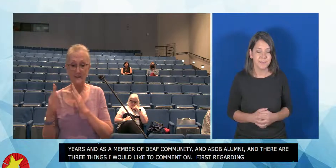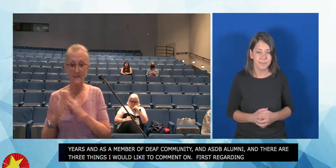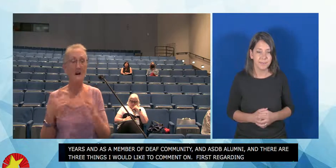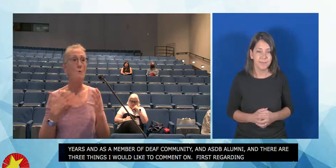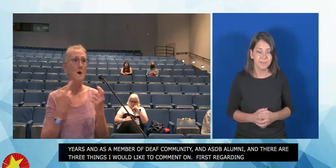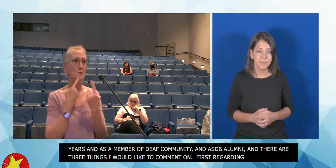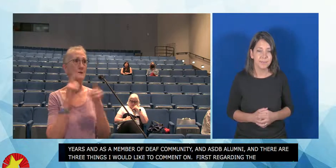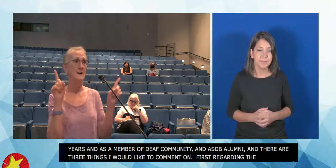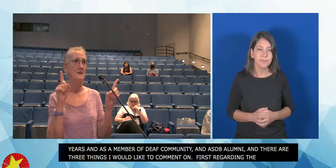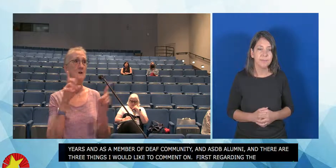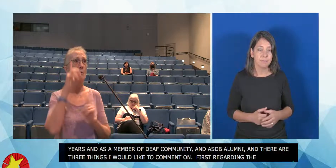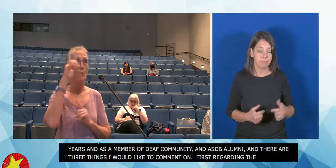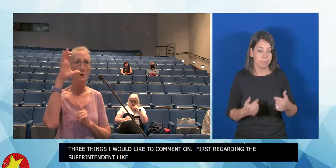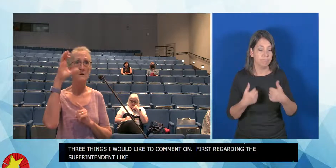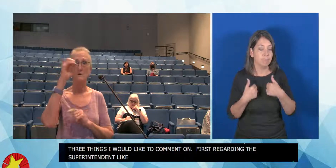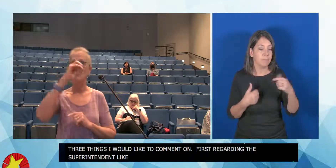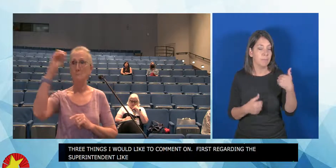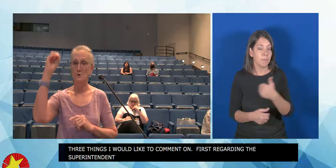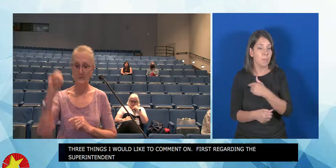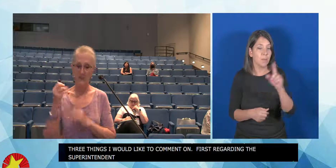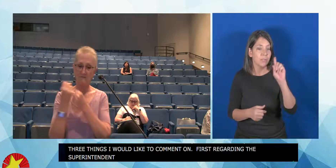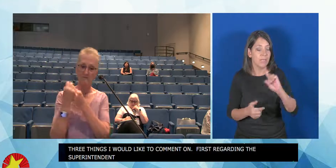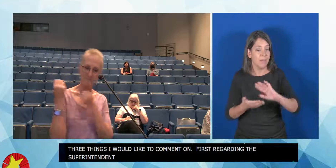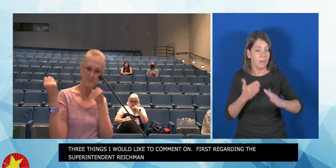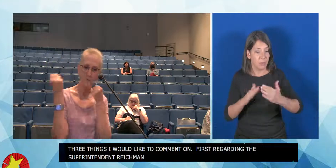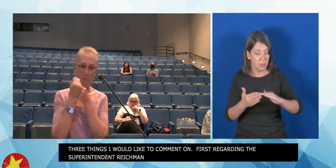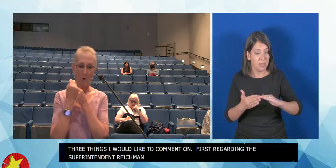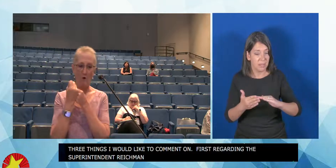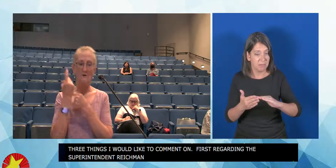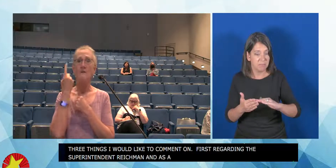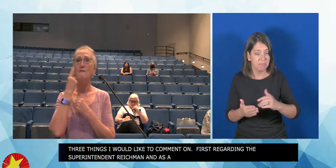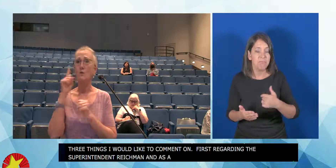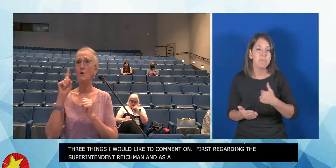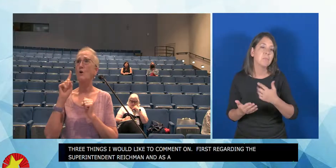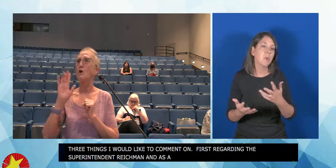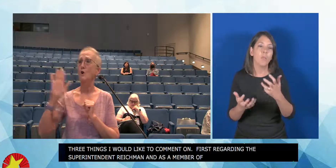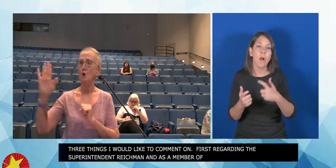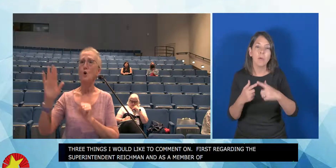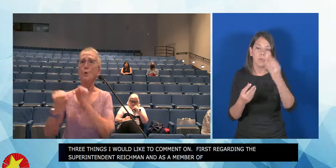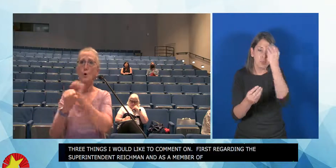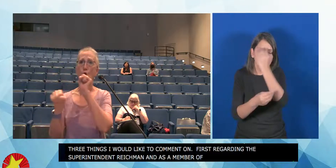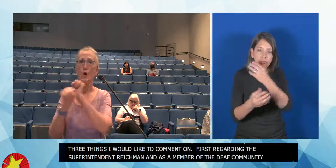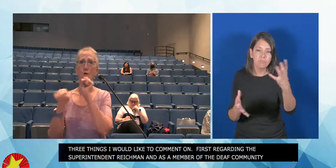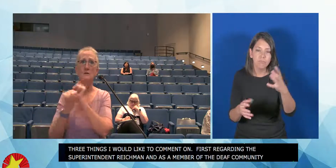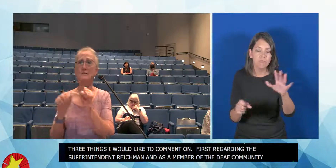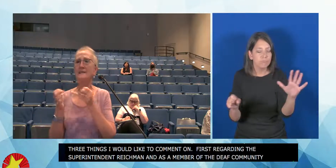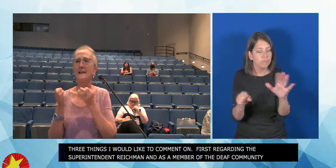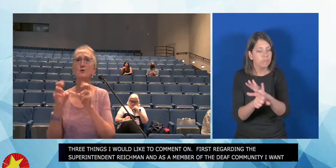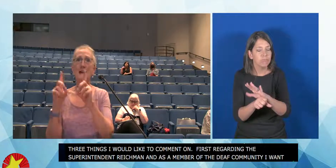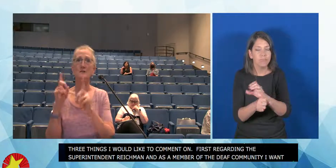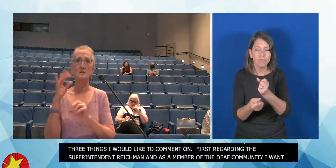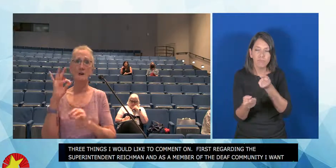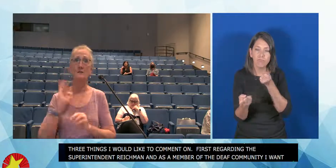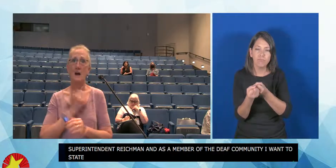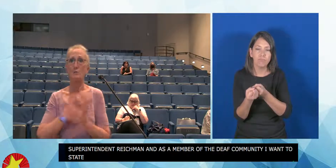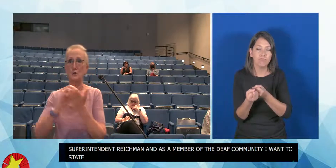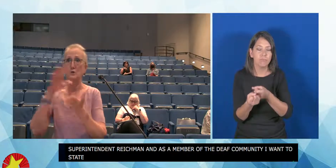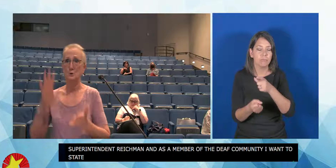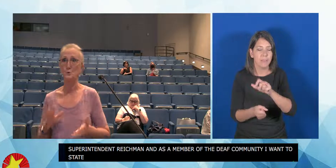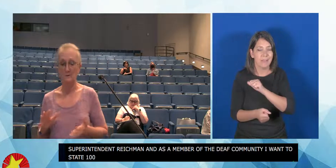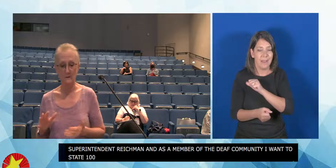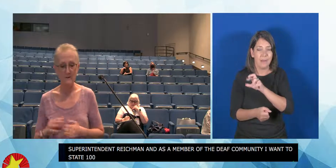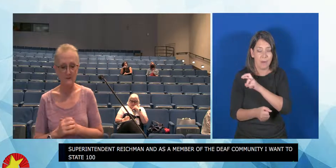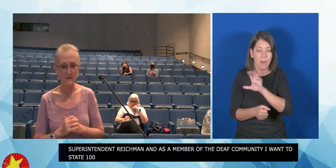As a member of the deaf community, I want to state 100% support for her work in